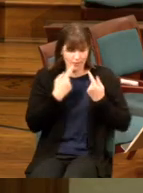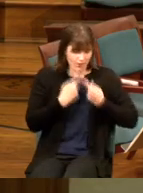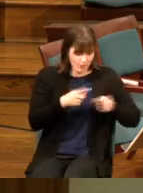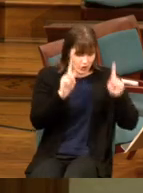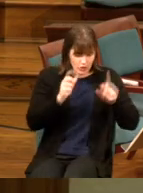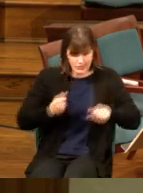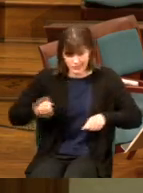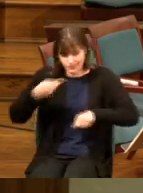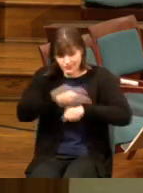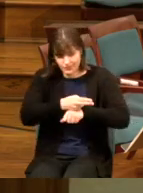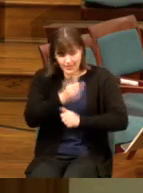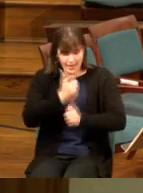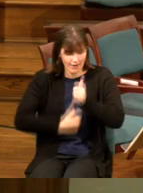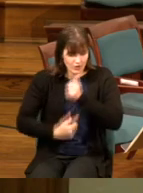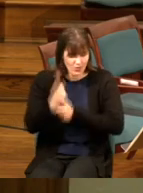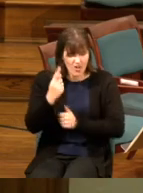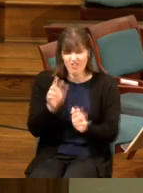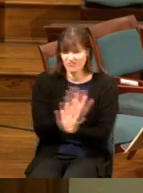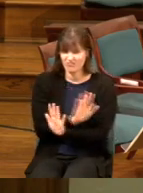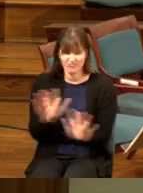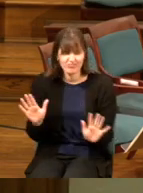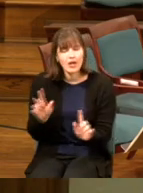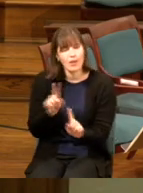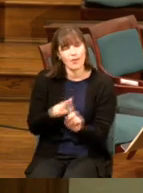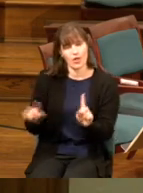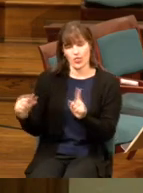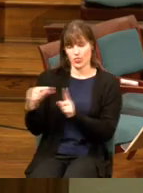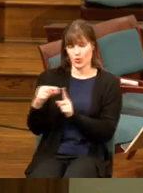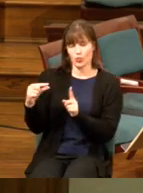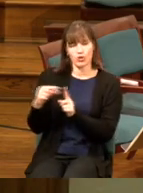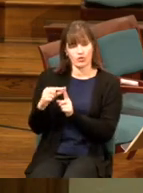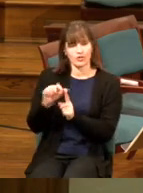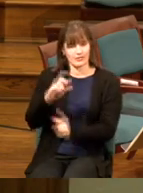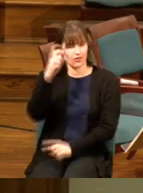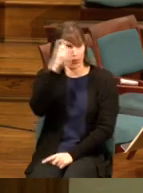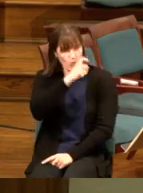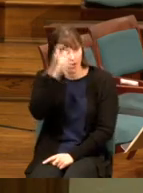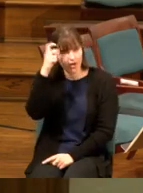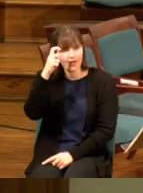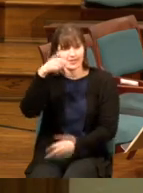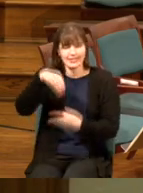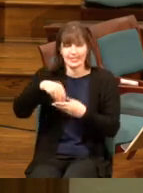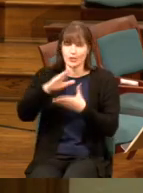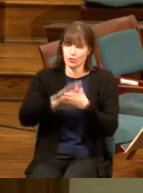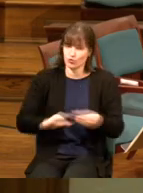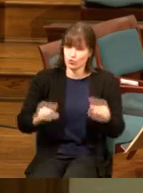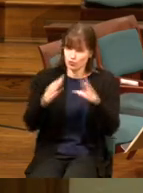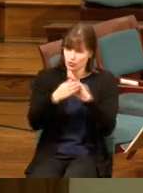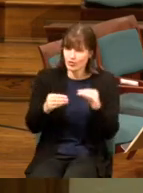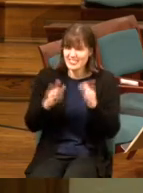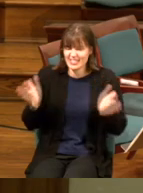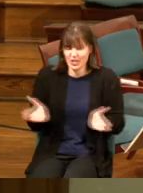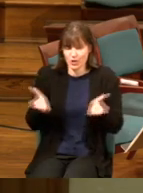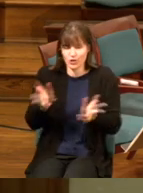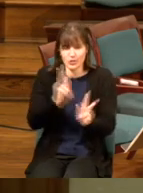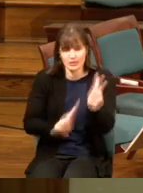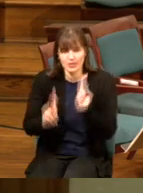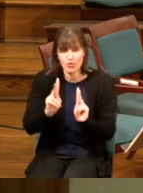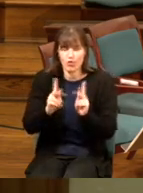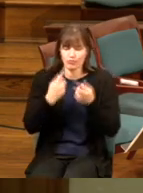above everyone else. But the words of the wise in Proverbs encourage the flourishing